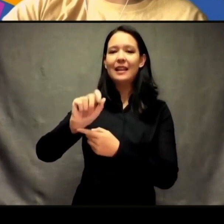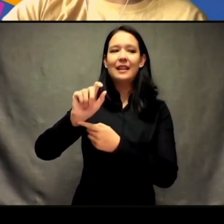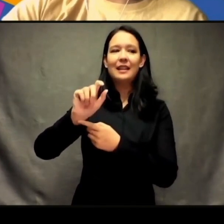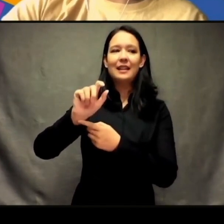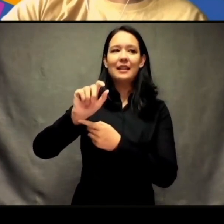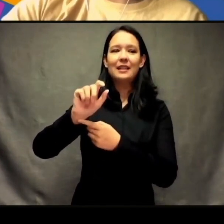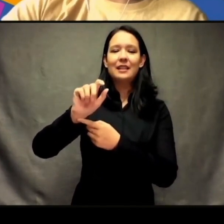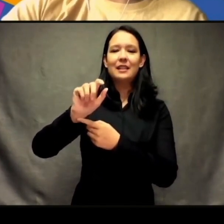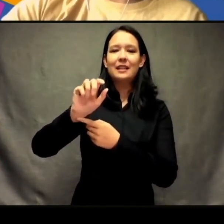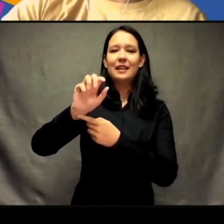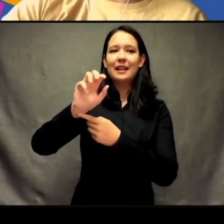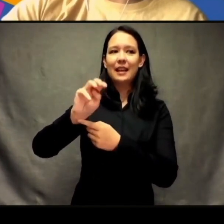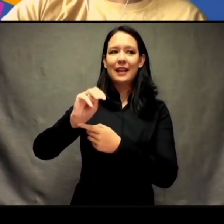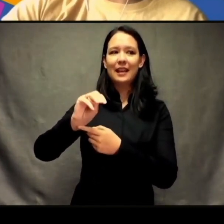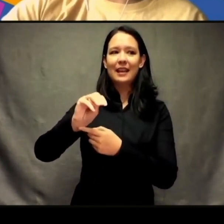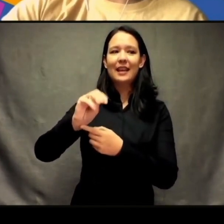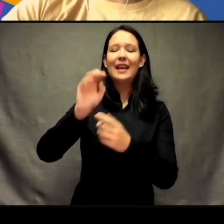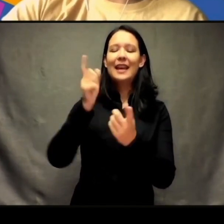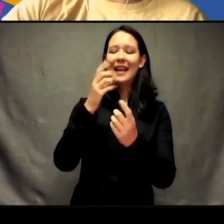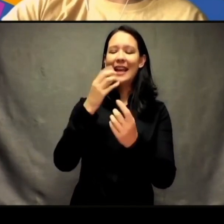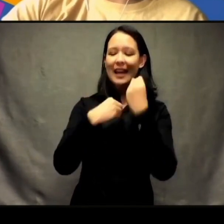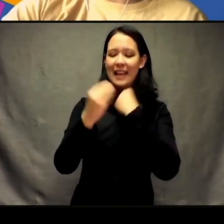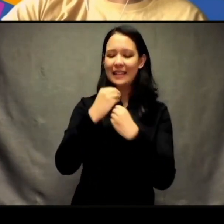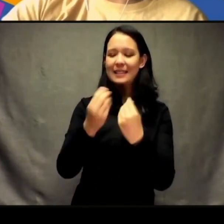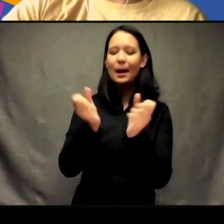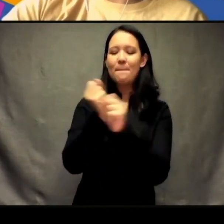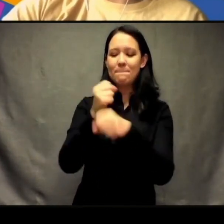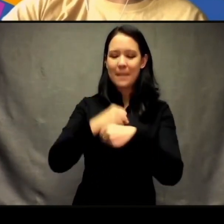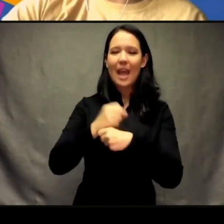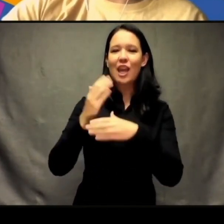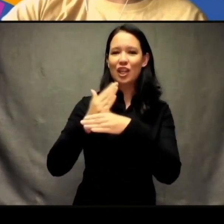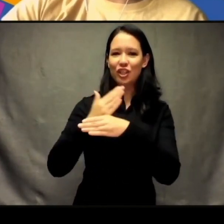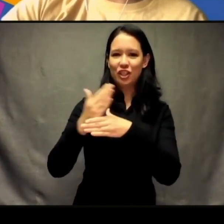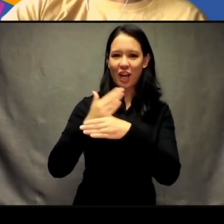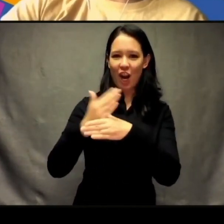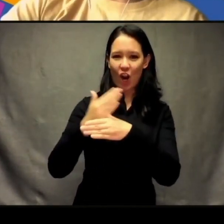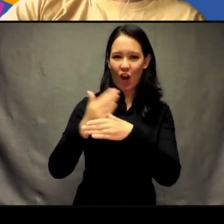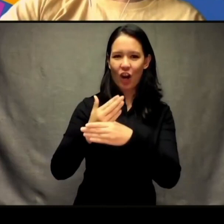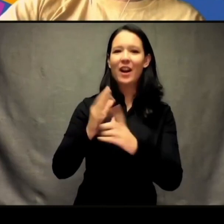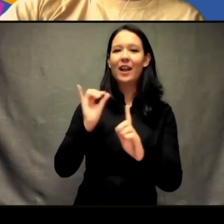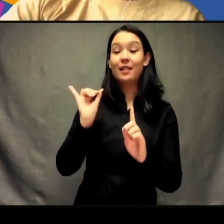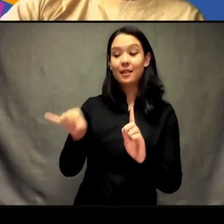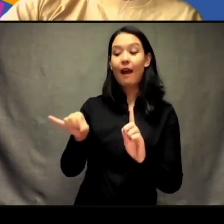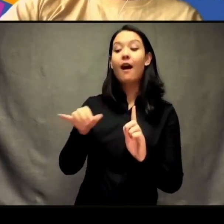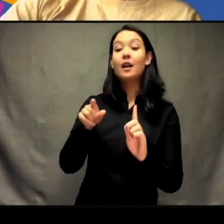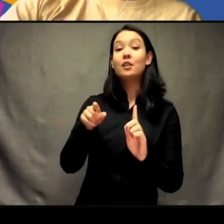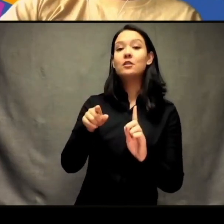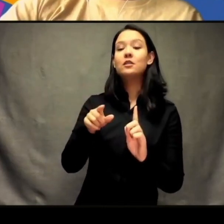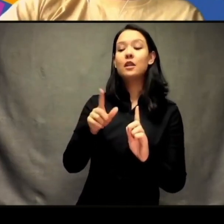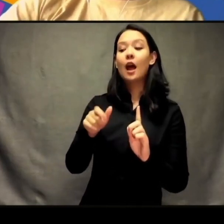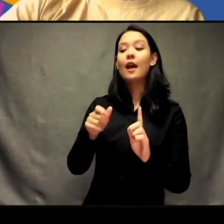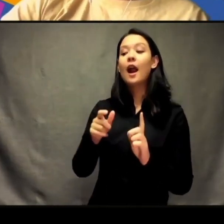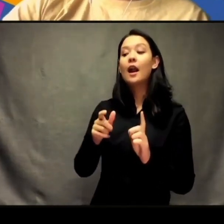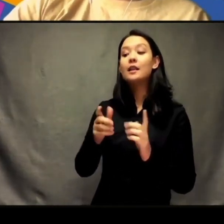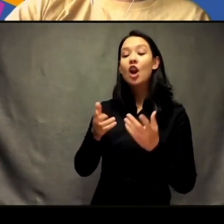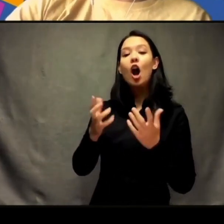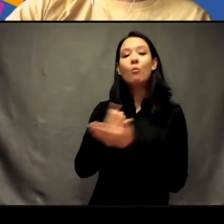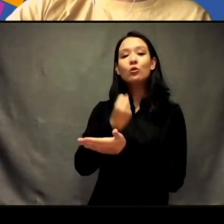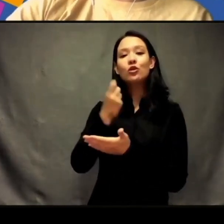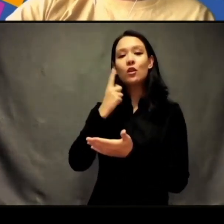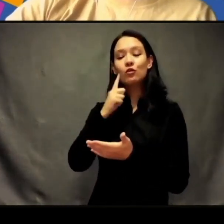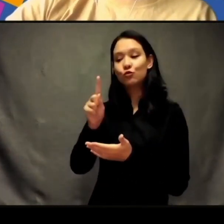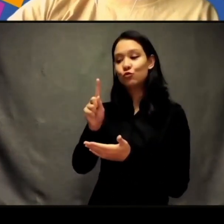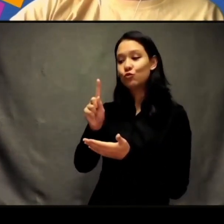kids in different groups. And this gives us an opportunity to also check in with the parents about how they're